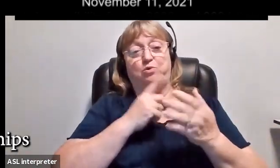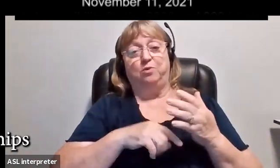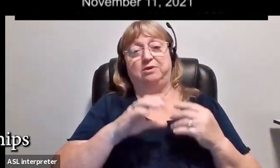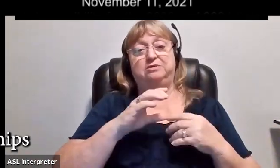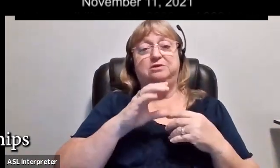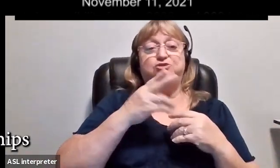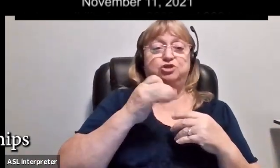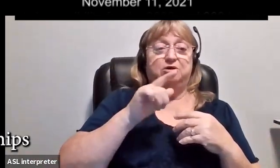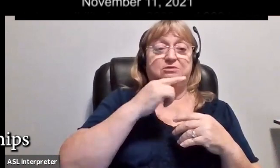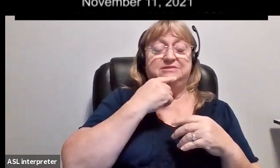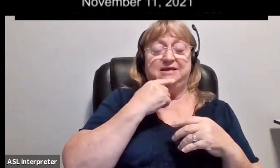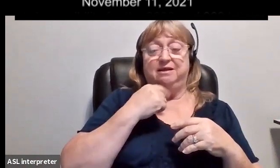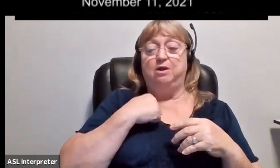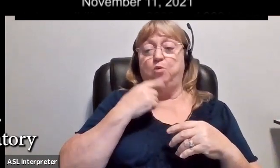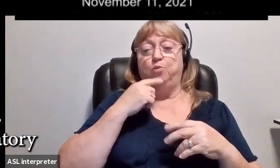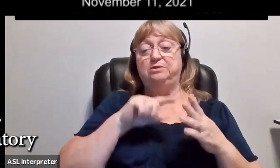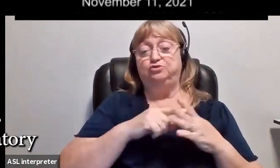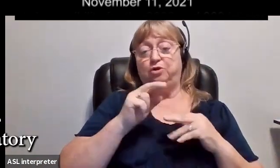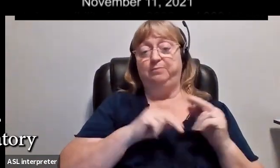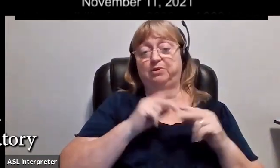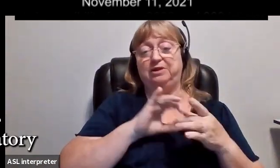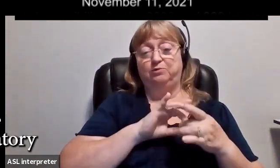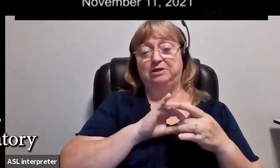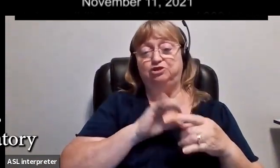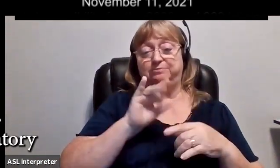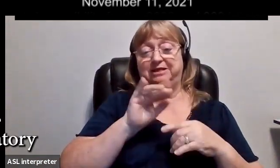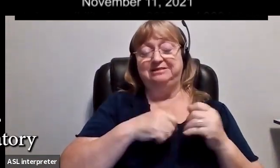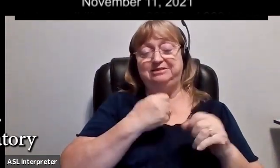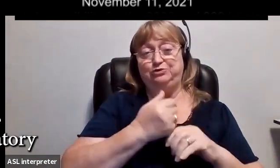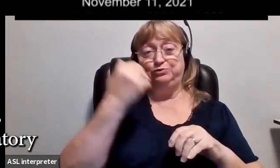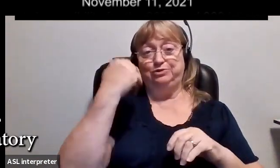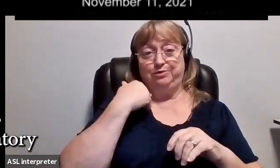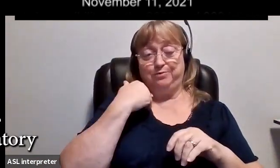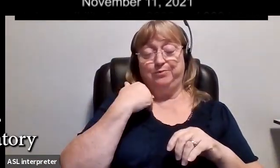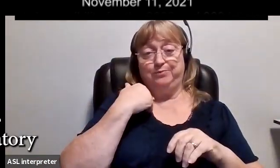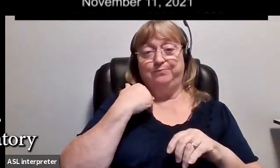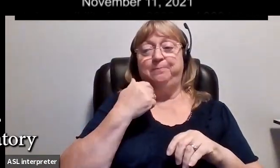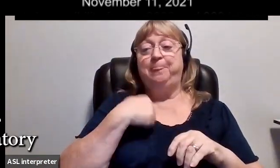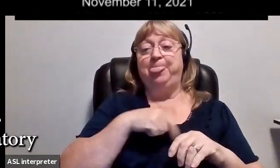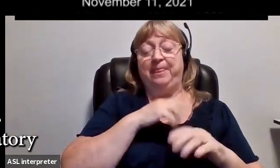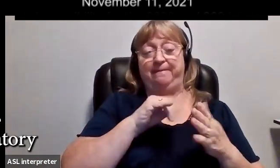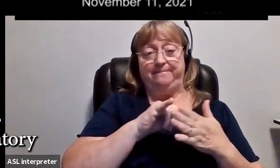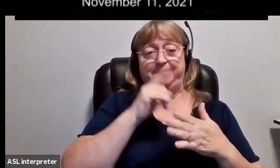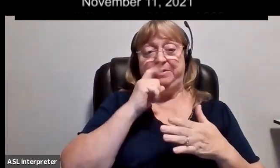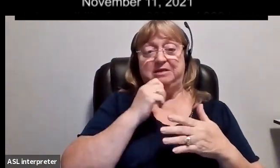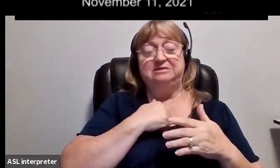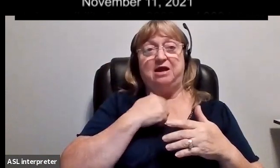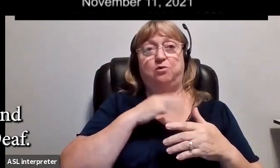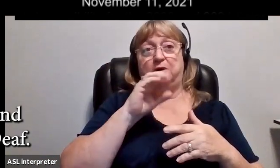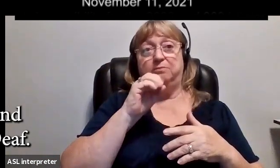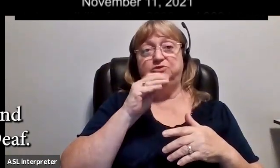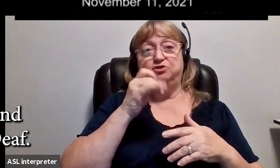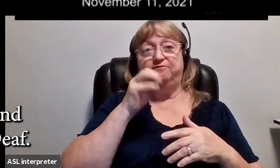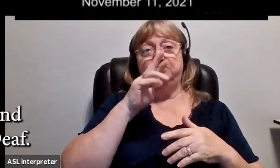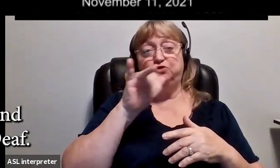started building these relationships almost 18 years ago at this point. And we did that because our observatory was very close